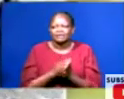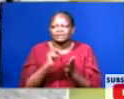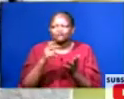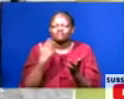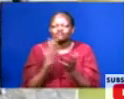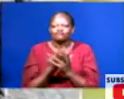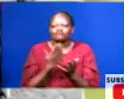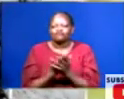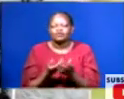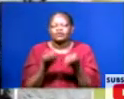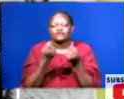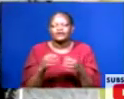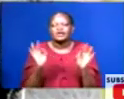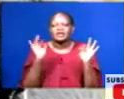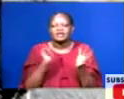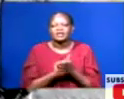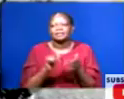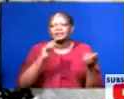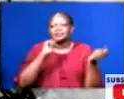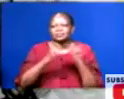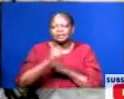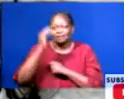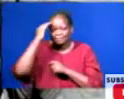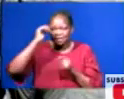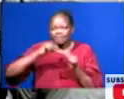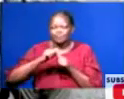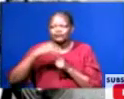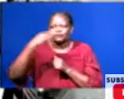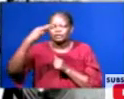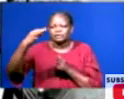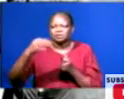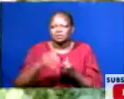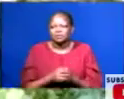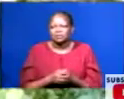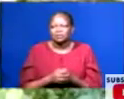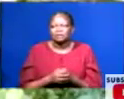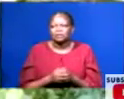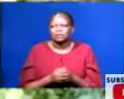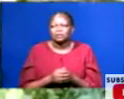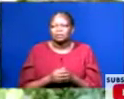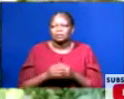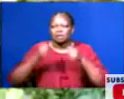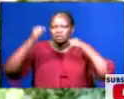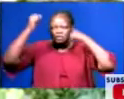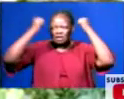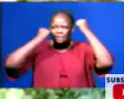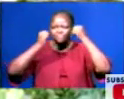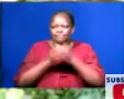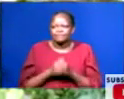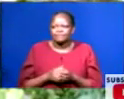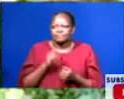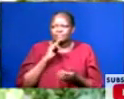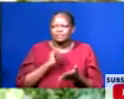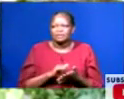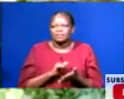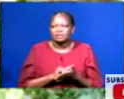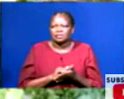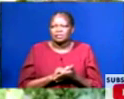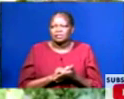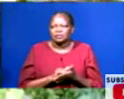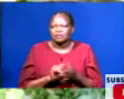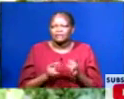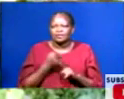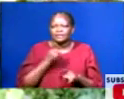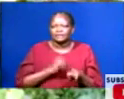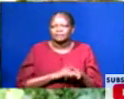and release that changed his mind about his future in the Defense Force. And I must say that that is my first time